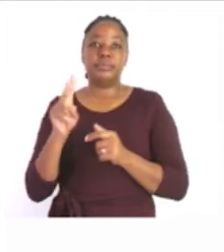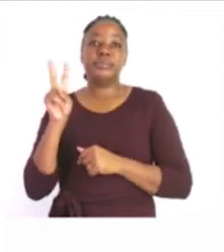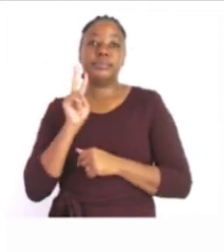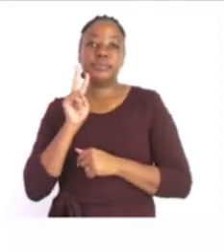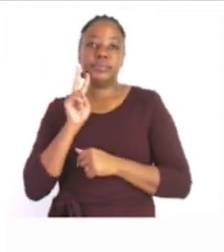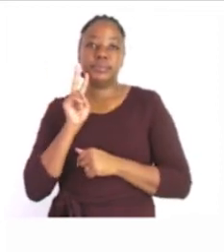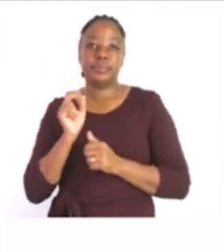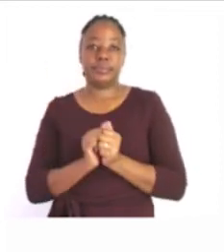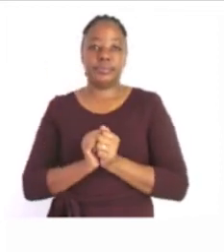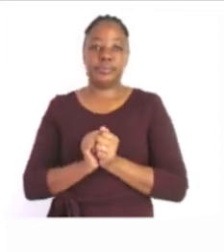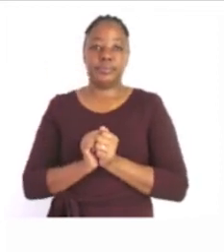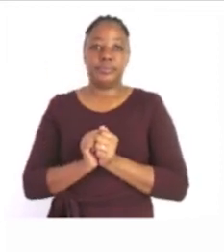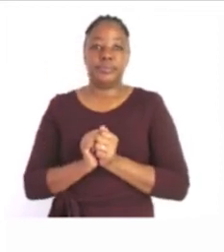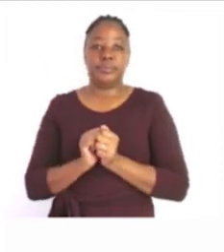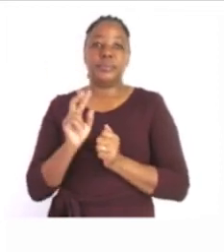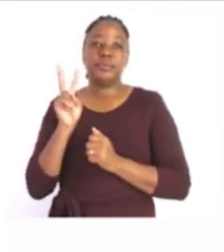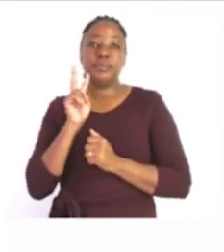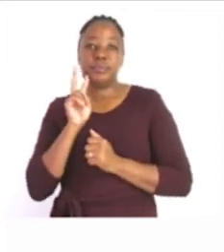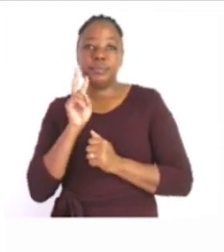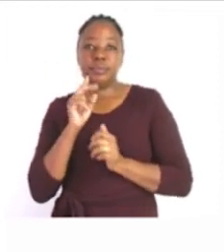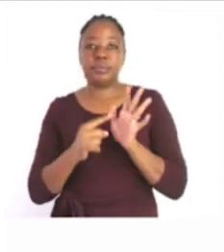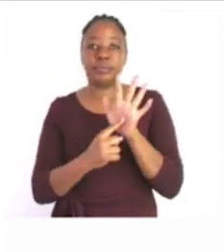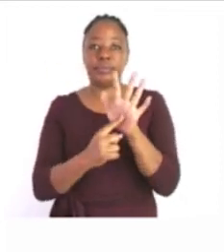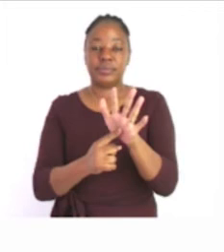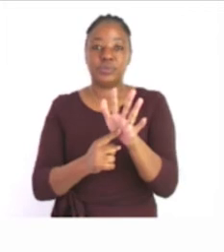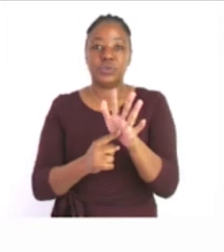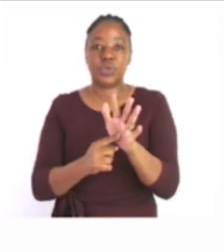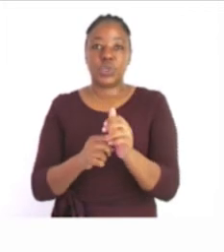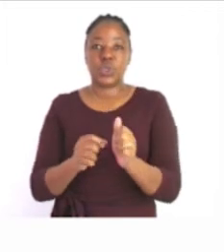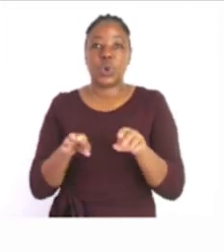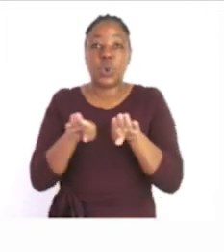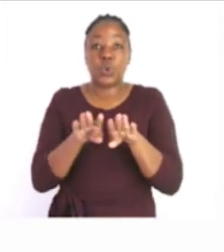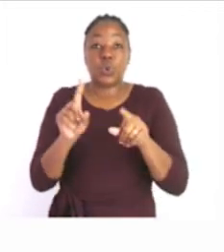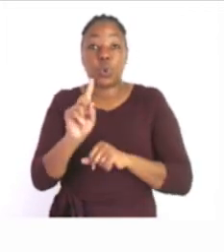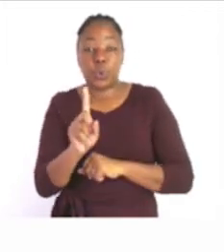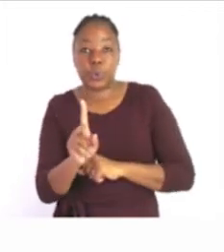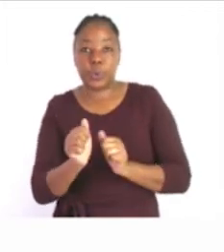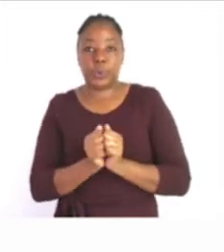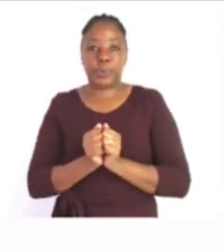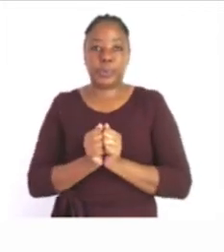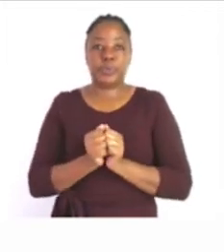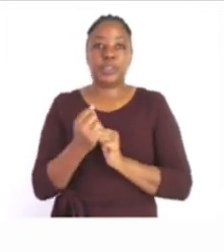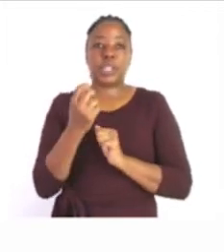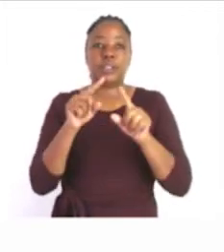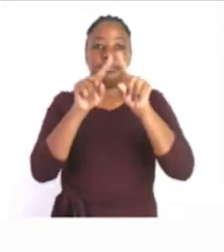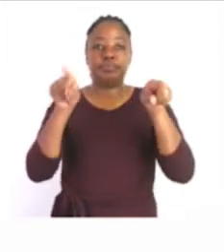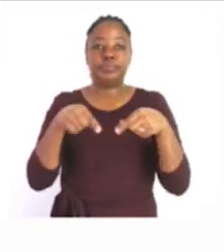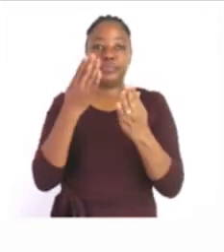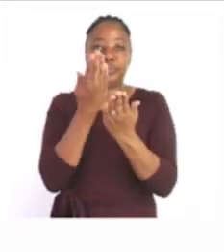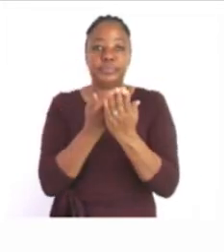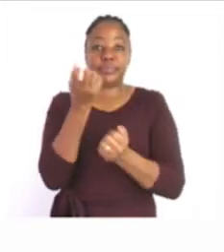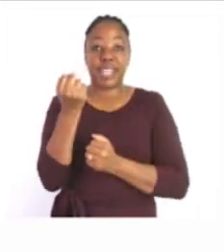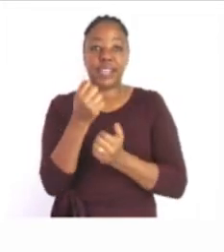verbs. Now, a verb is a word that shows an action. You can see on those two pictures, someone is walking